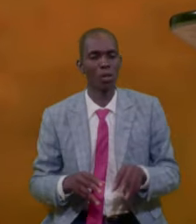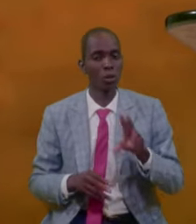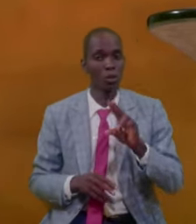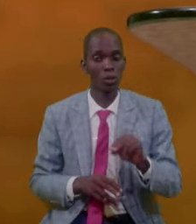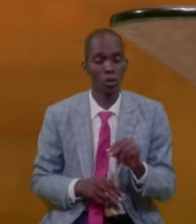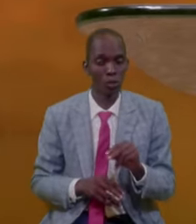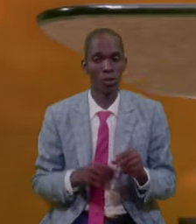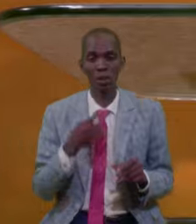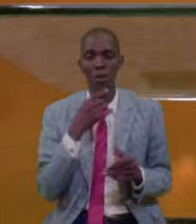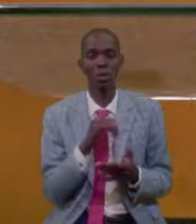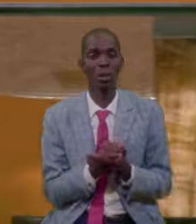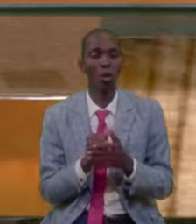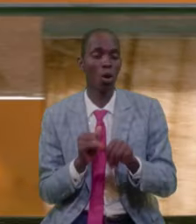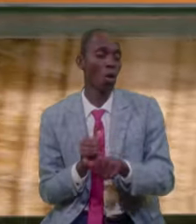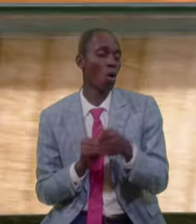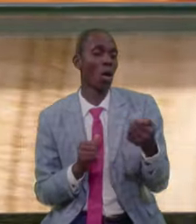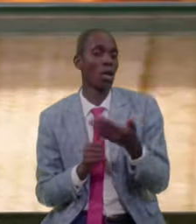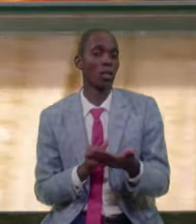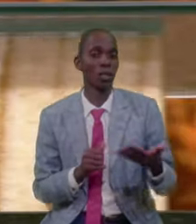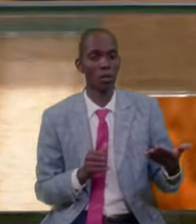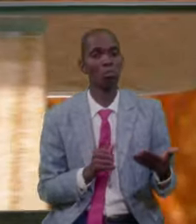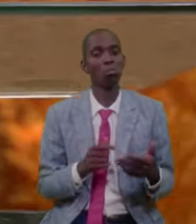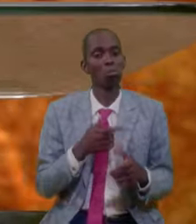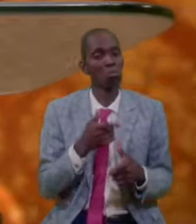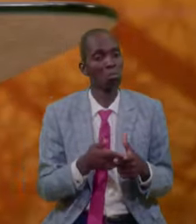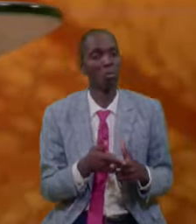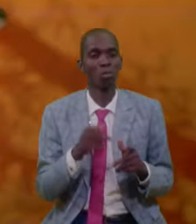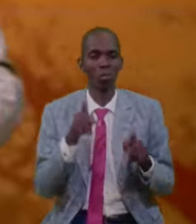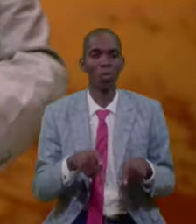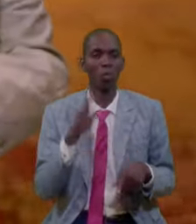it says, will miss the kingdom